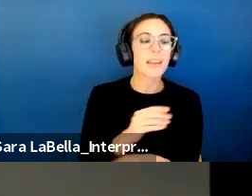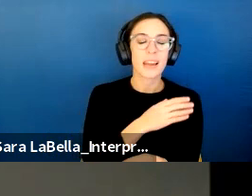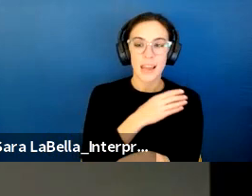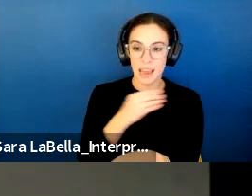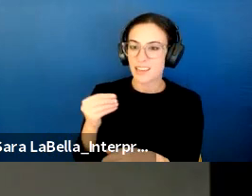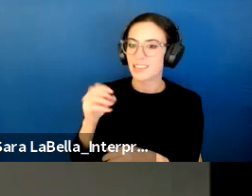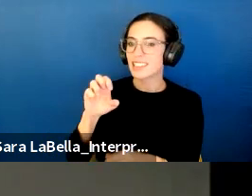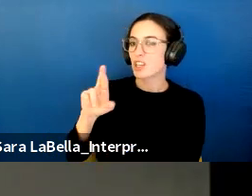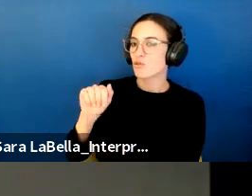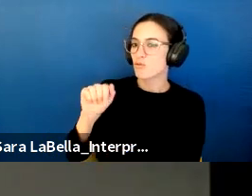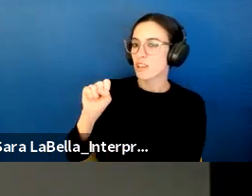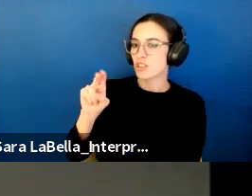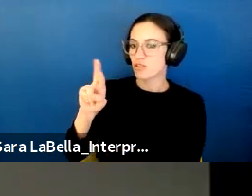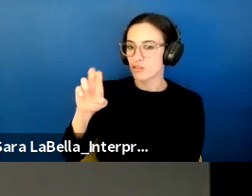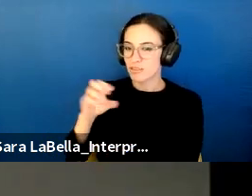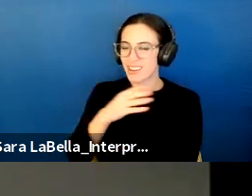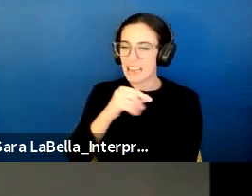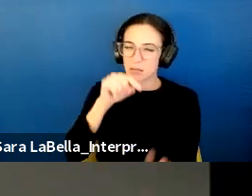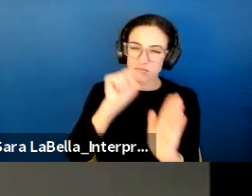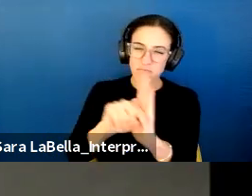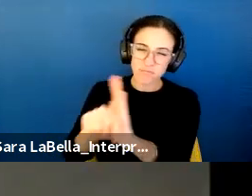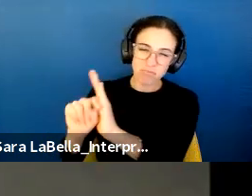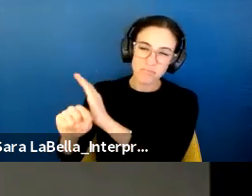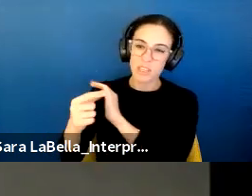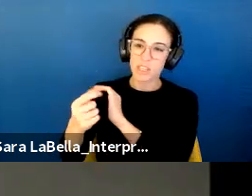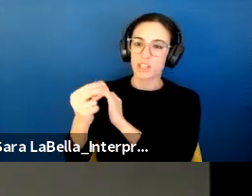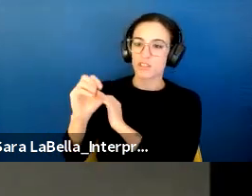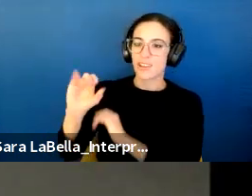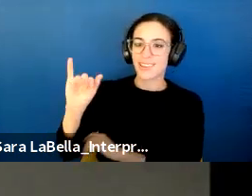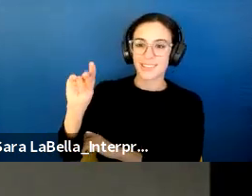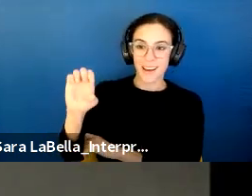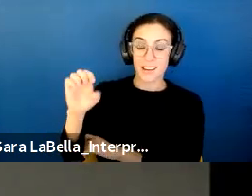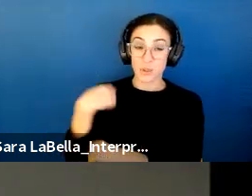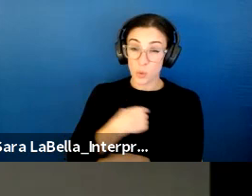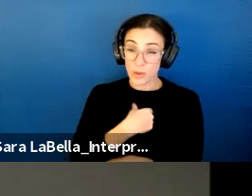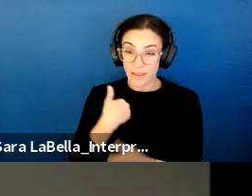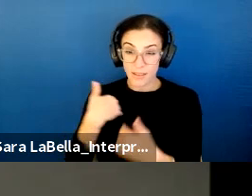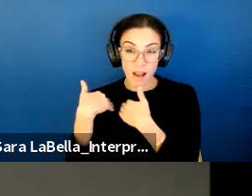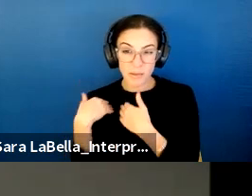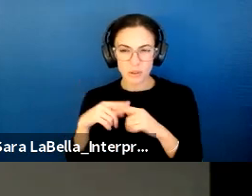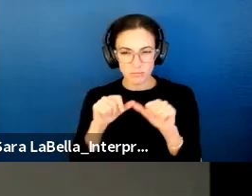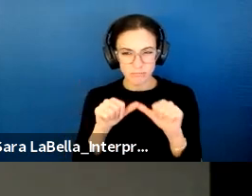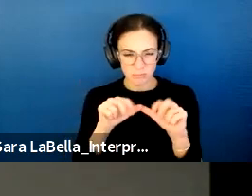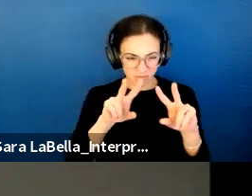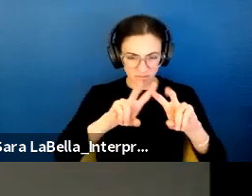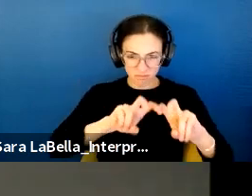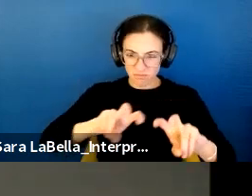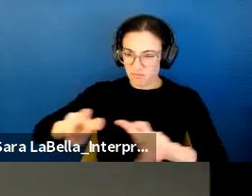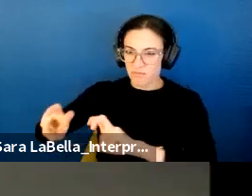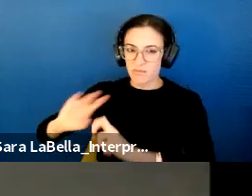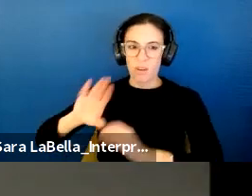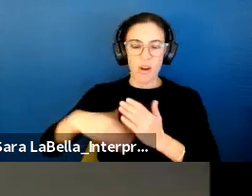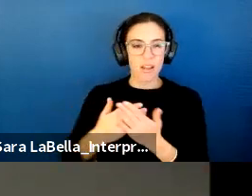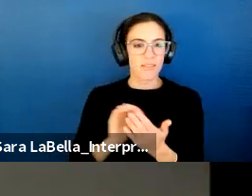and genocide. And so we have an obligation to continue to look at all of our facets of society